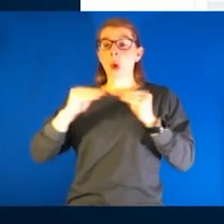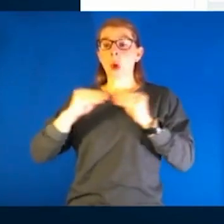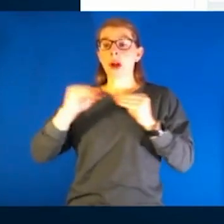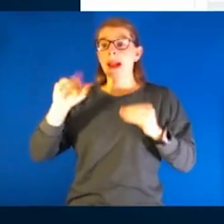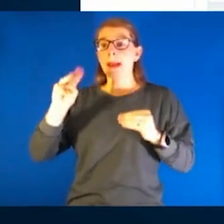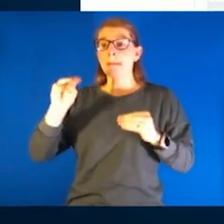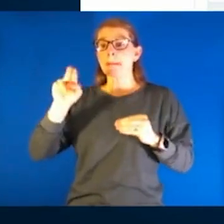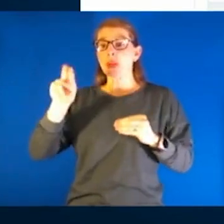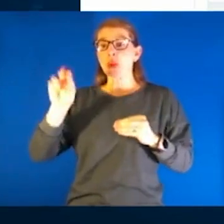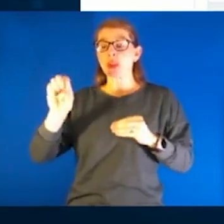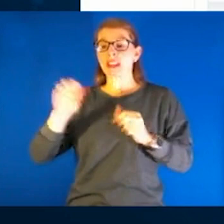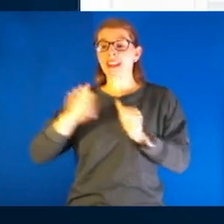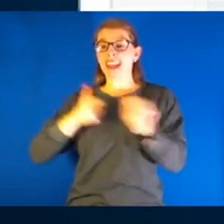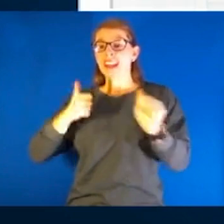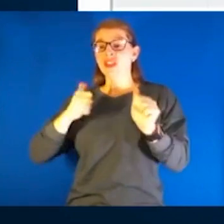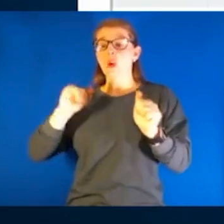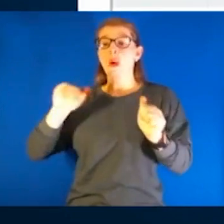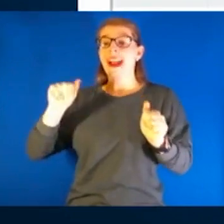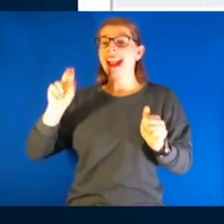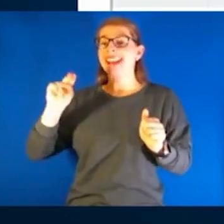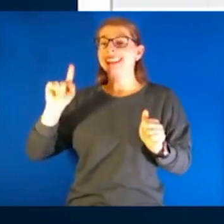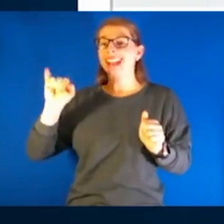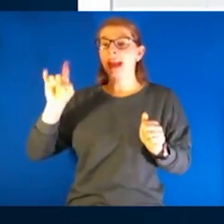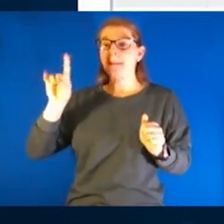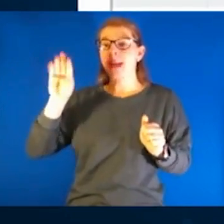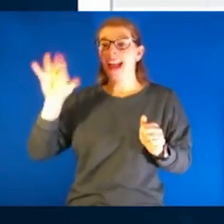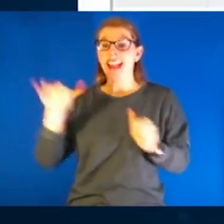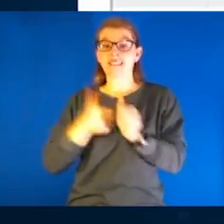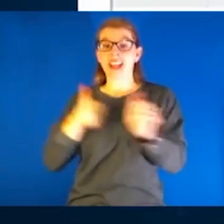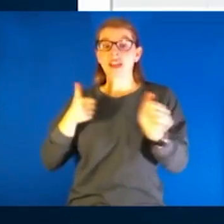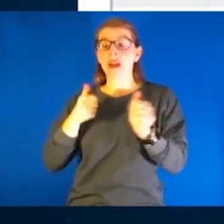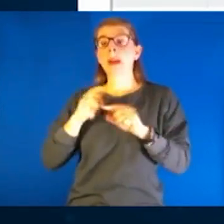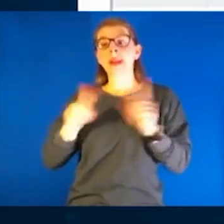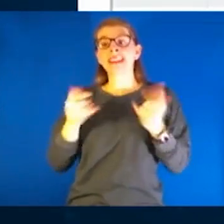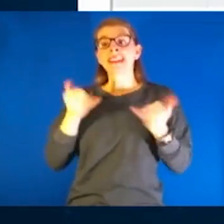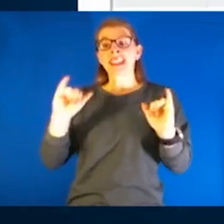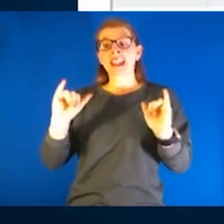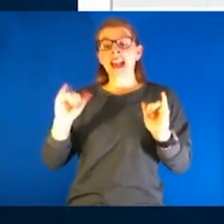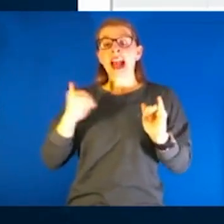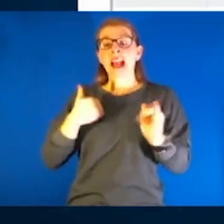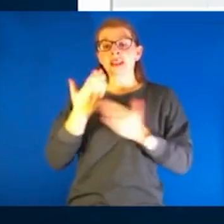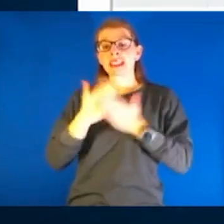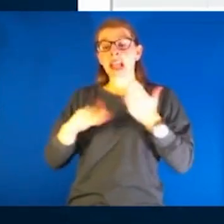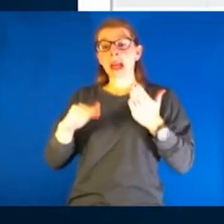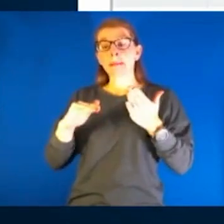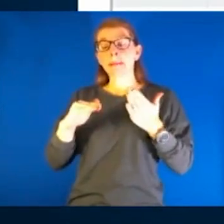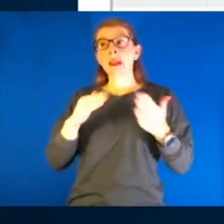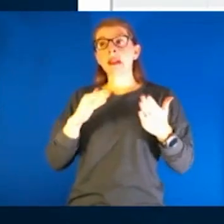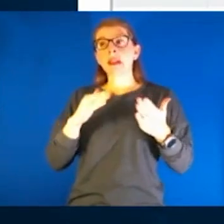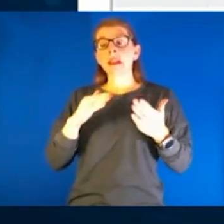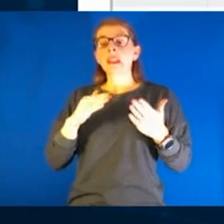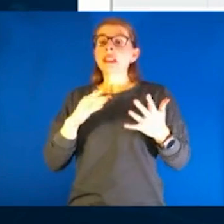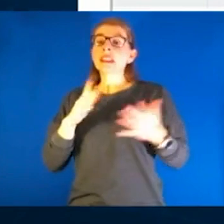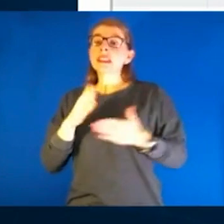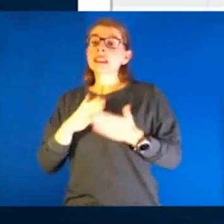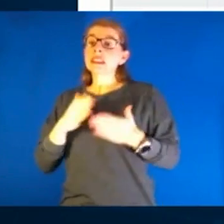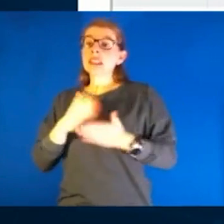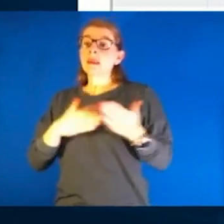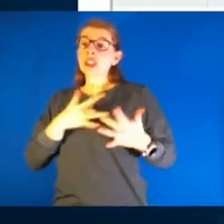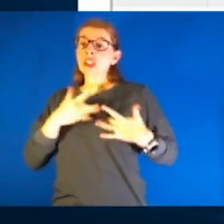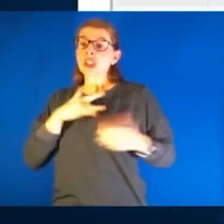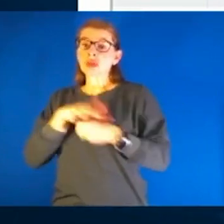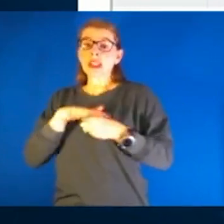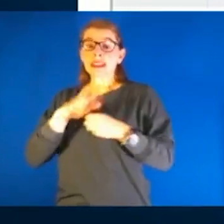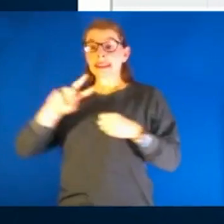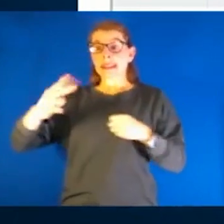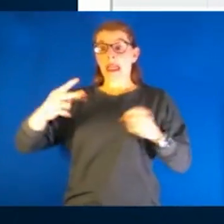antibody evasion. But we still have some hopefully there are some conserved regions. And then if you go down here, this is the second part